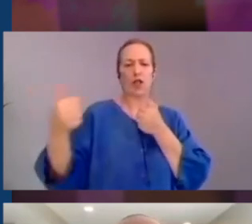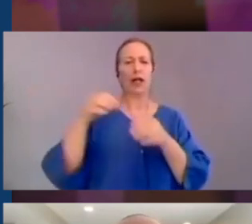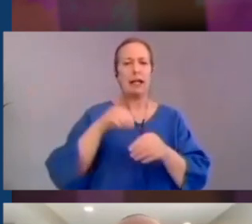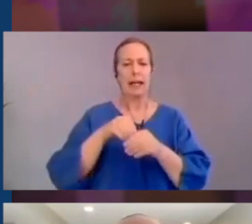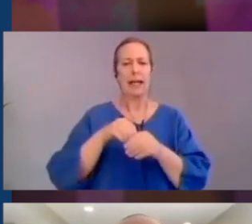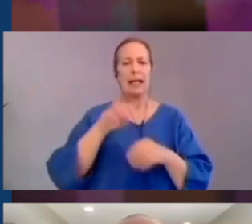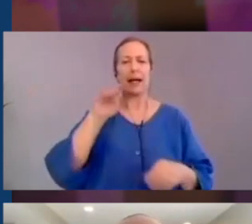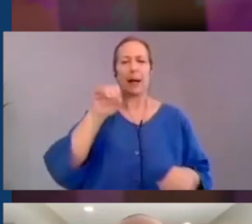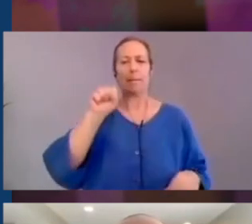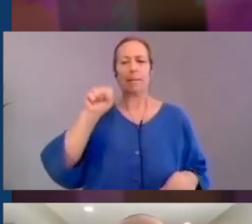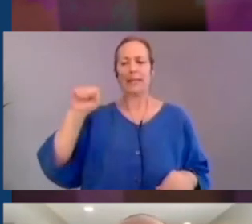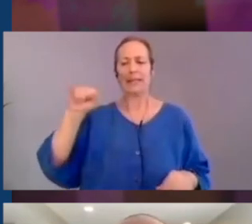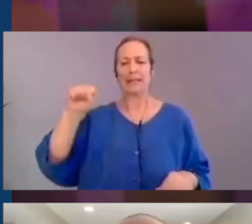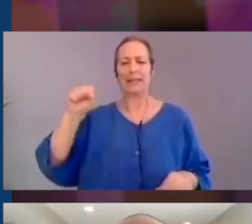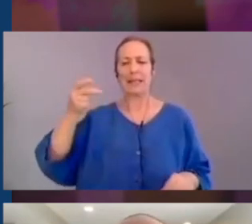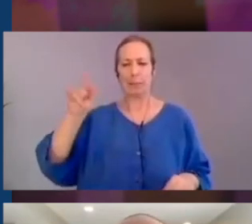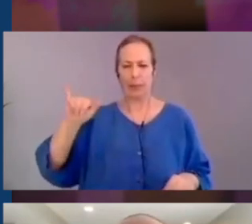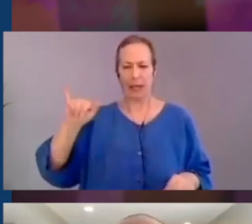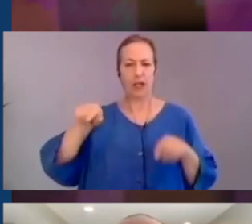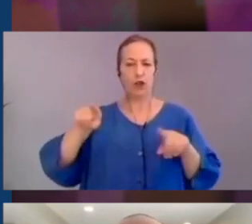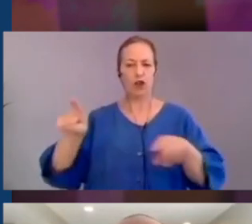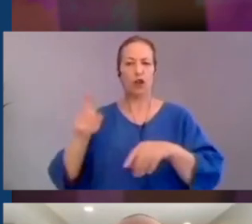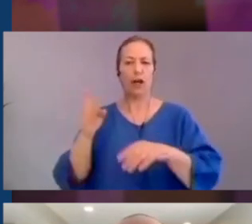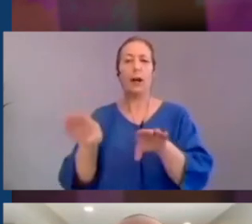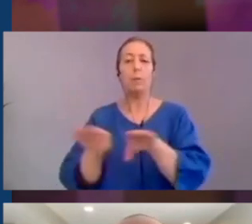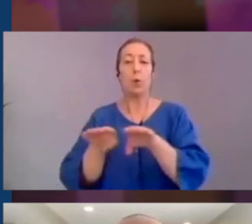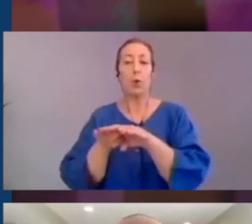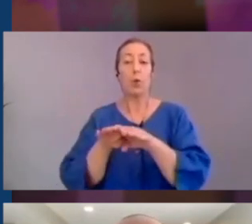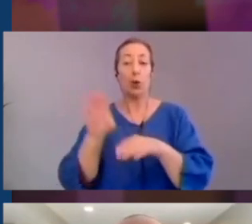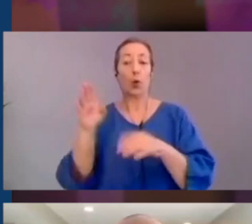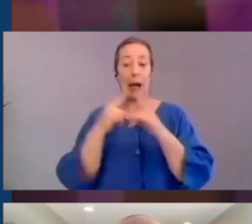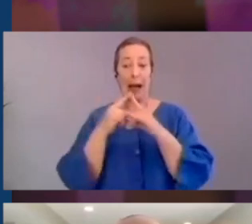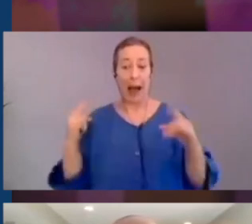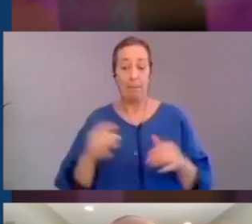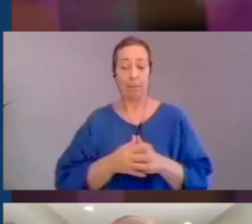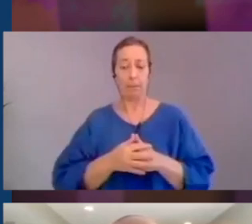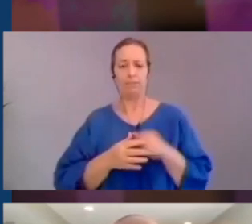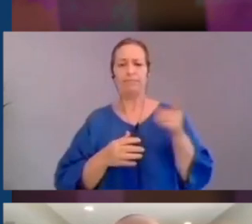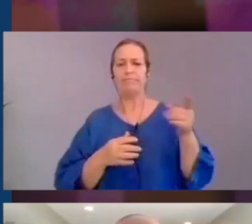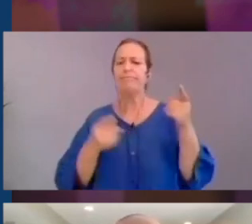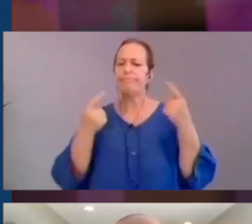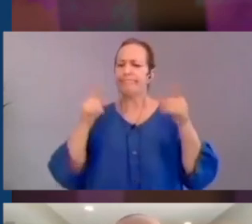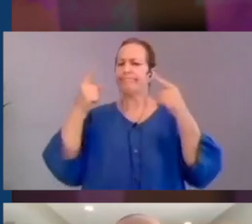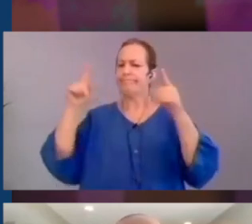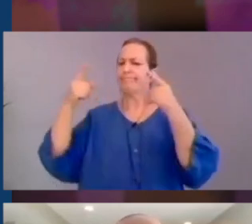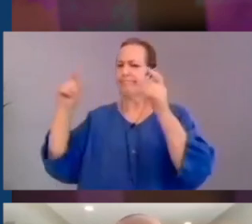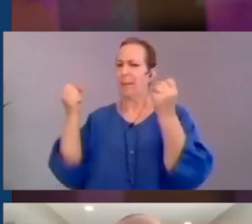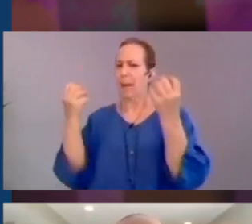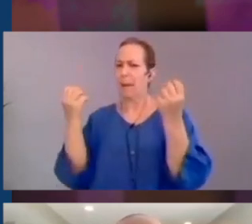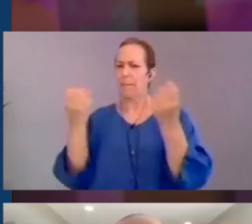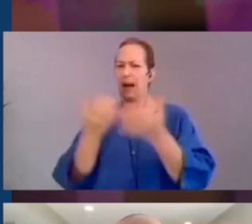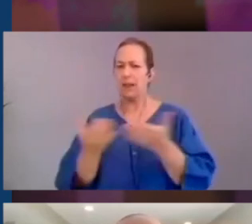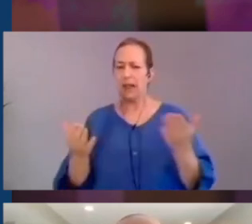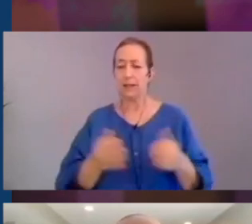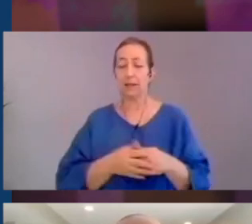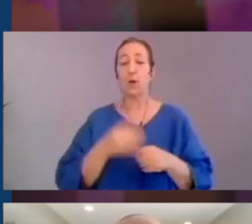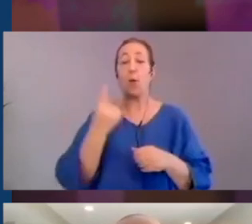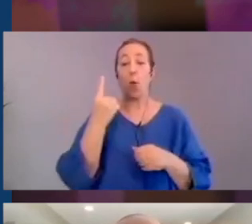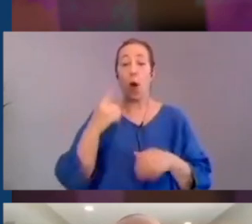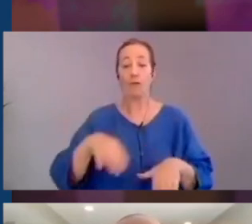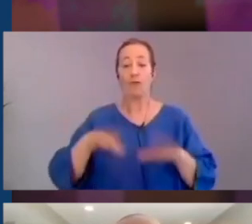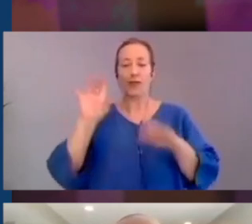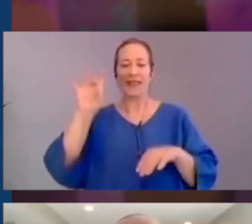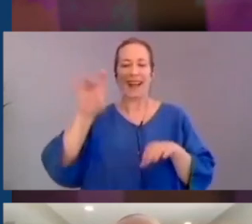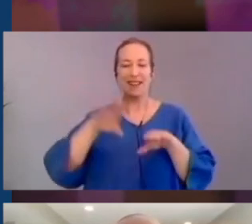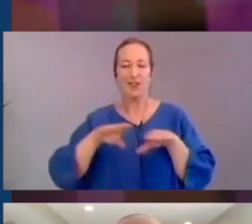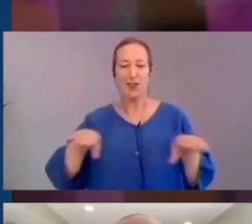After her time in the service, Mona accomplished many things in her life, not the least of which was raising eight children. I'm the